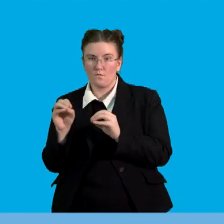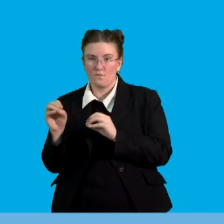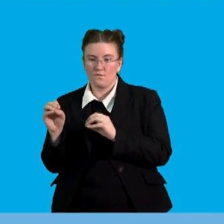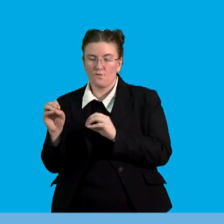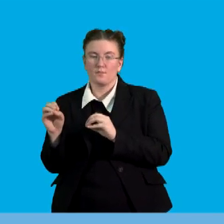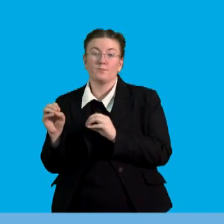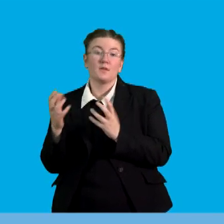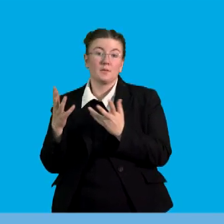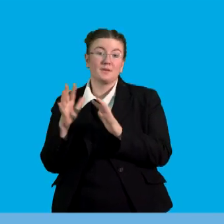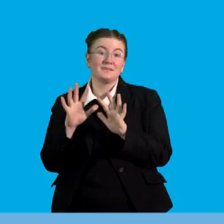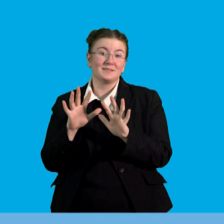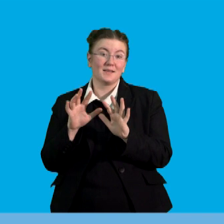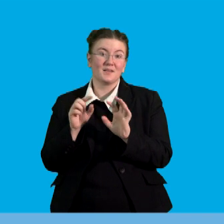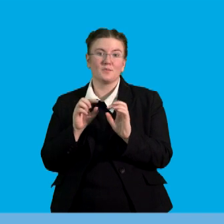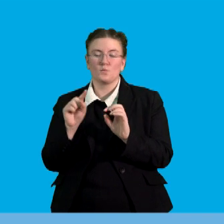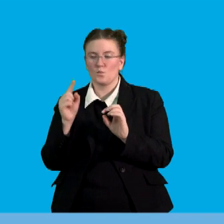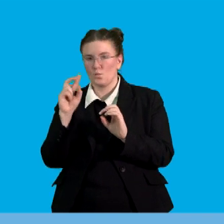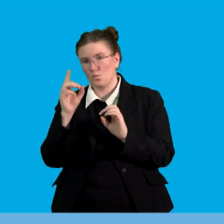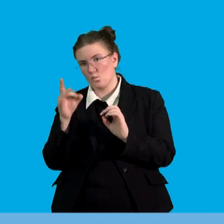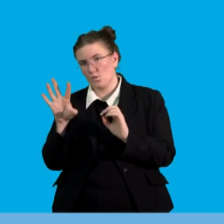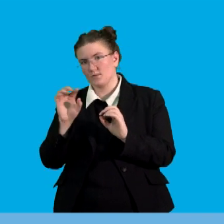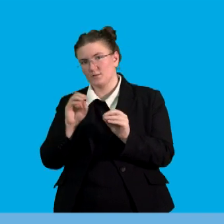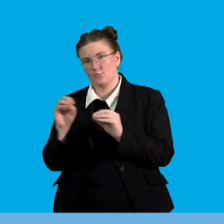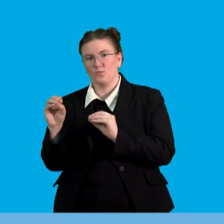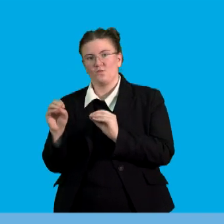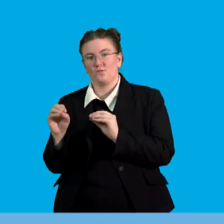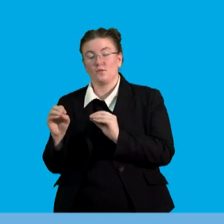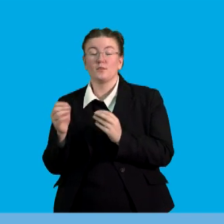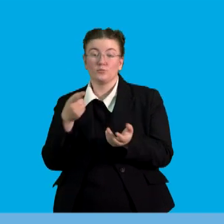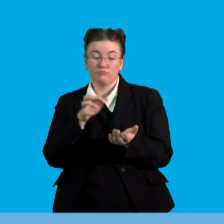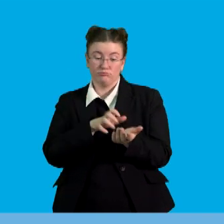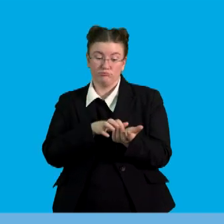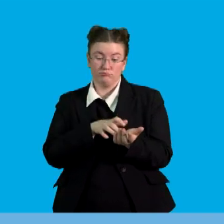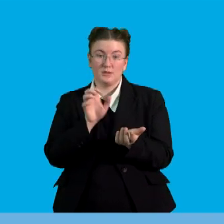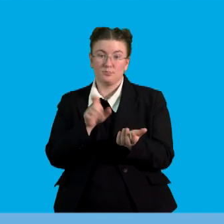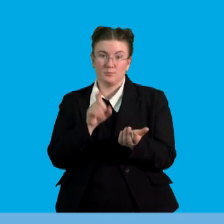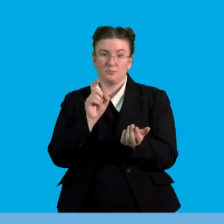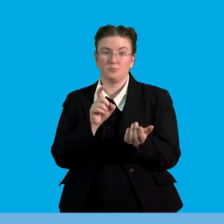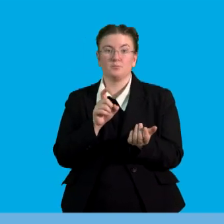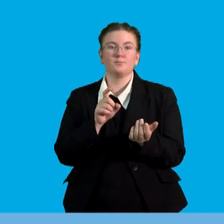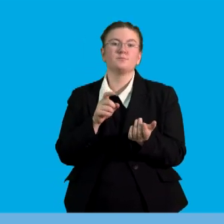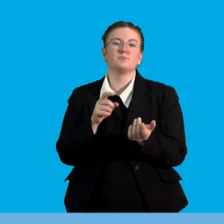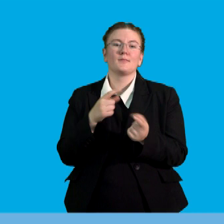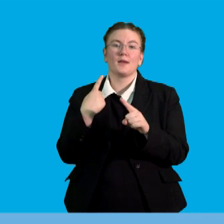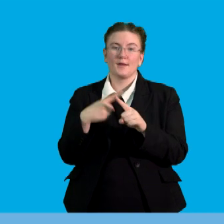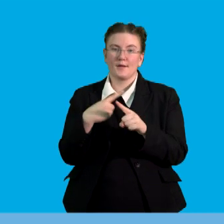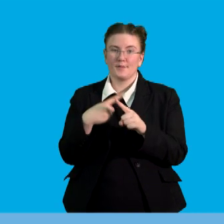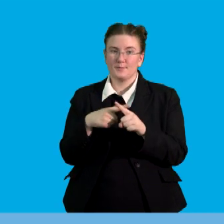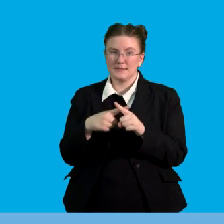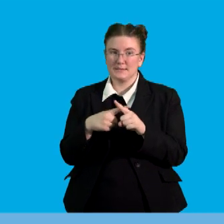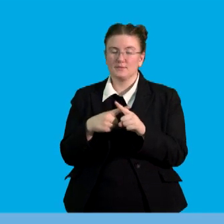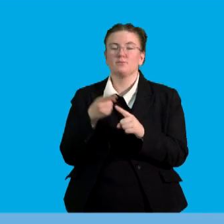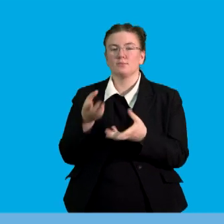right. If it's 10, we move the comma once to the right. So when you press your calculator and multiply those